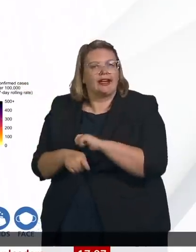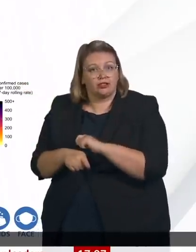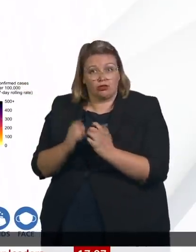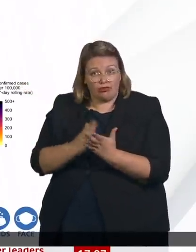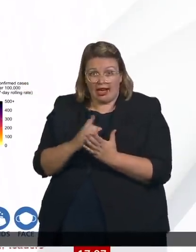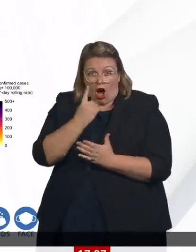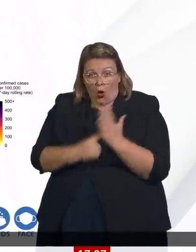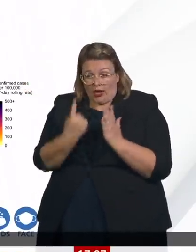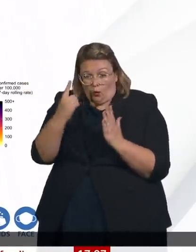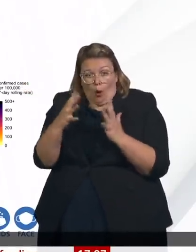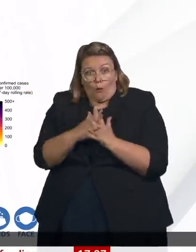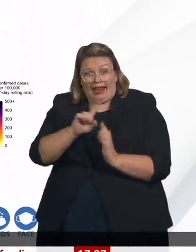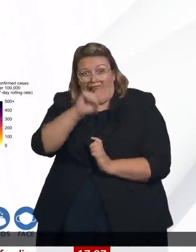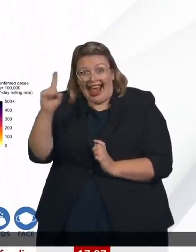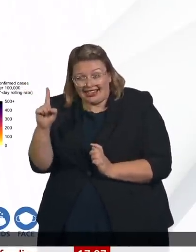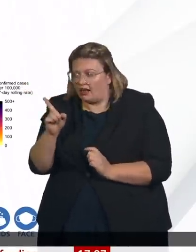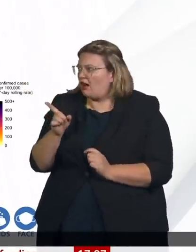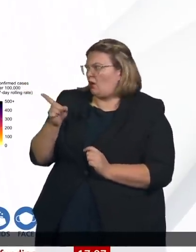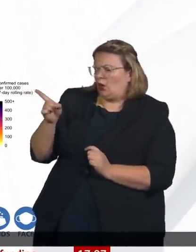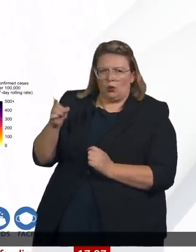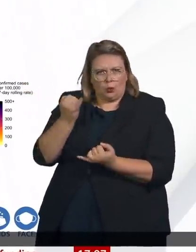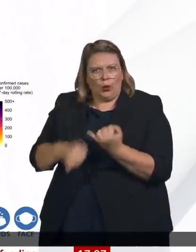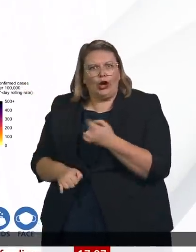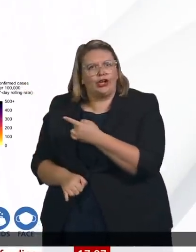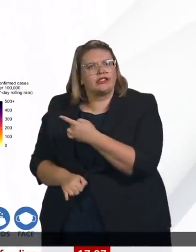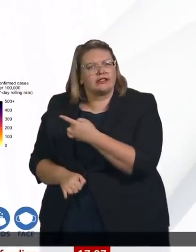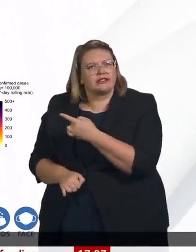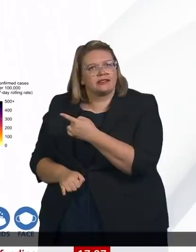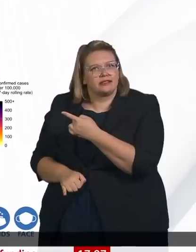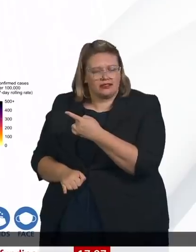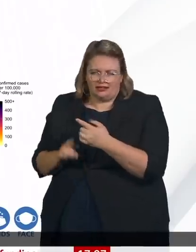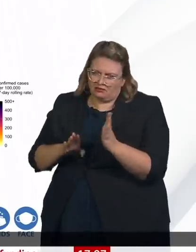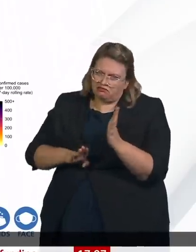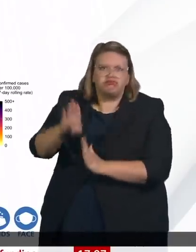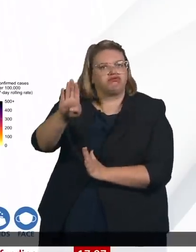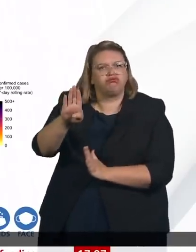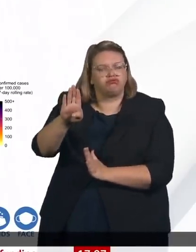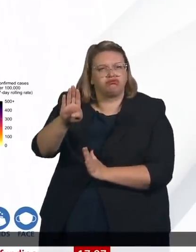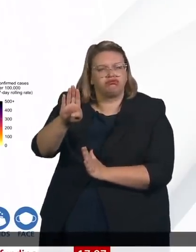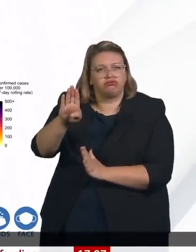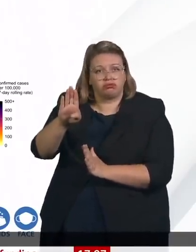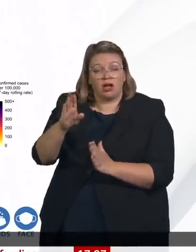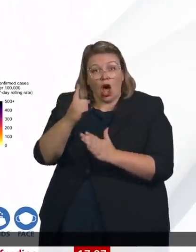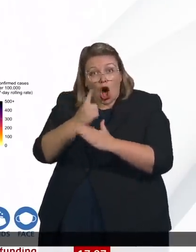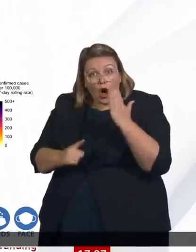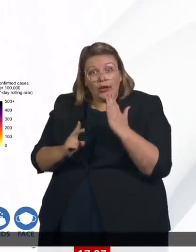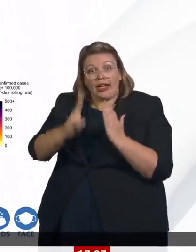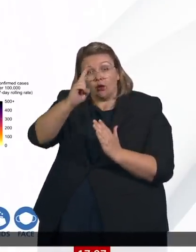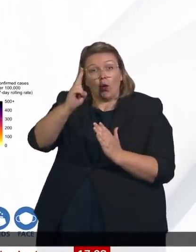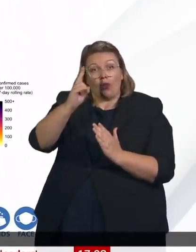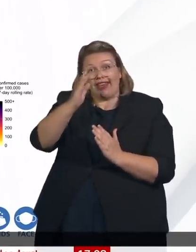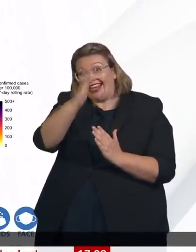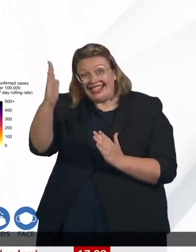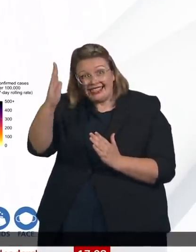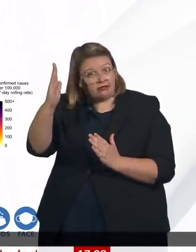week on how those heat maps have increased very markedly, not just in the northeast, not